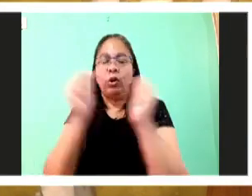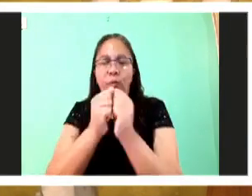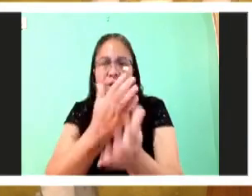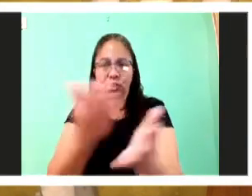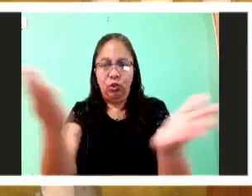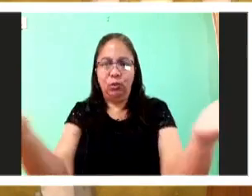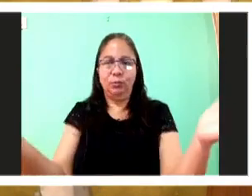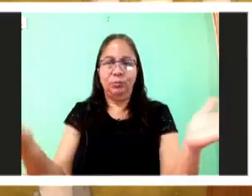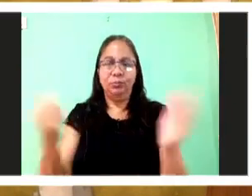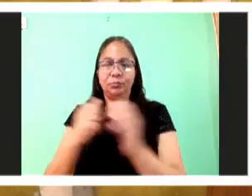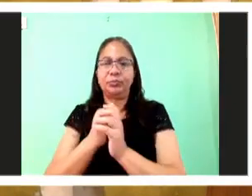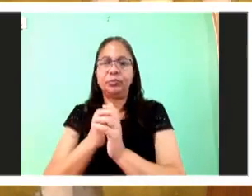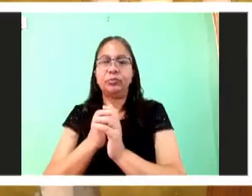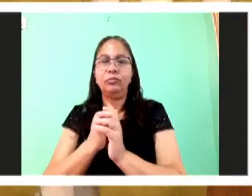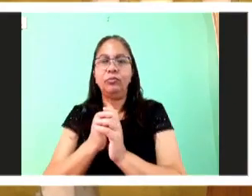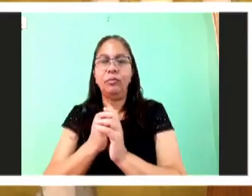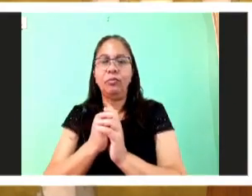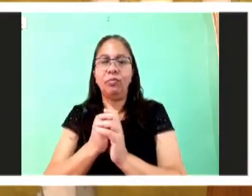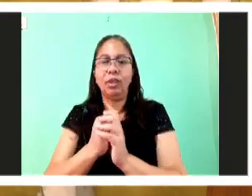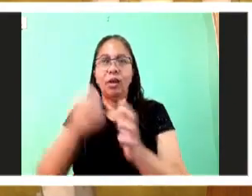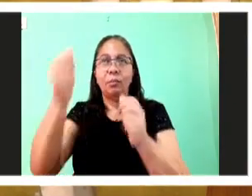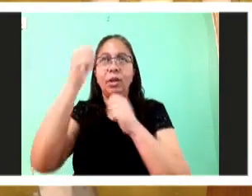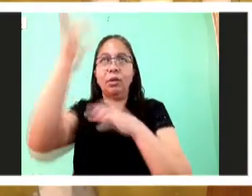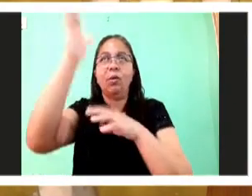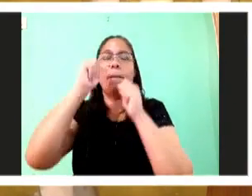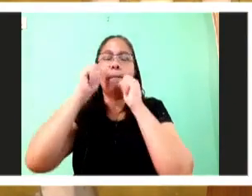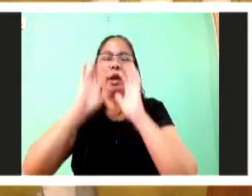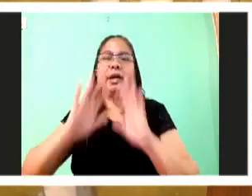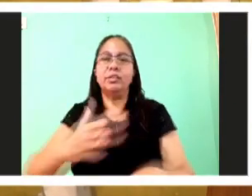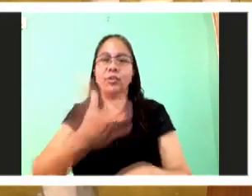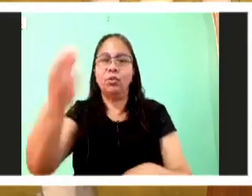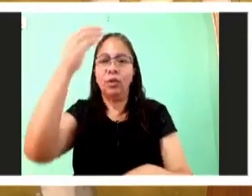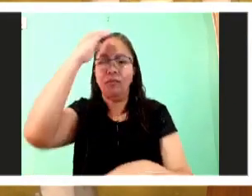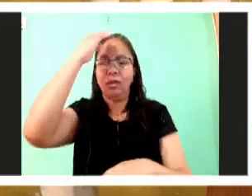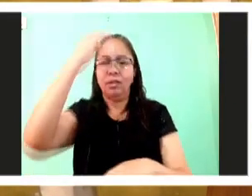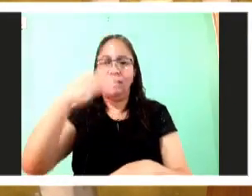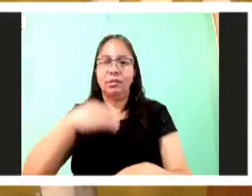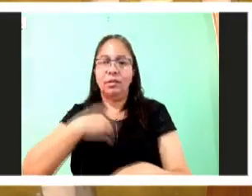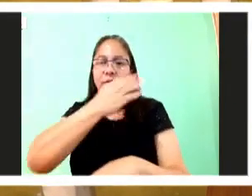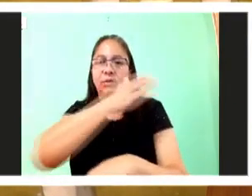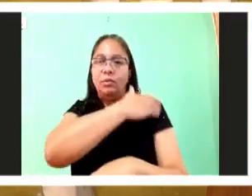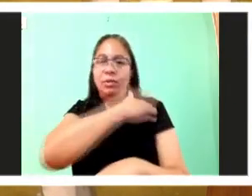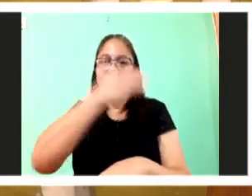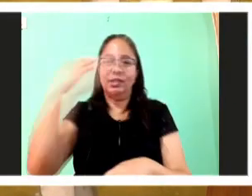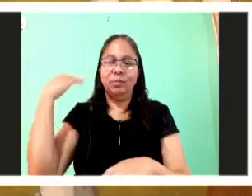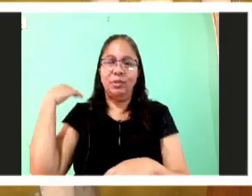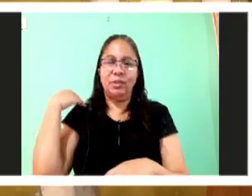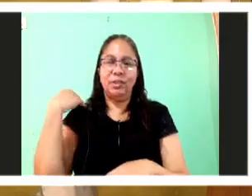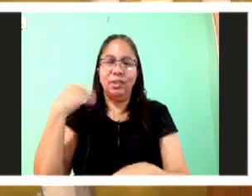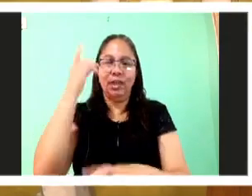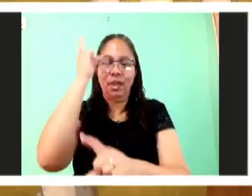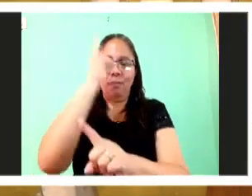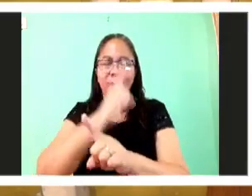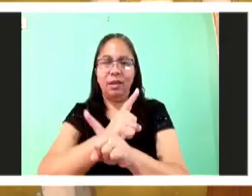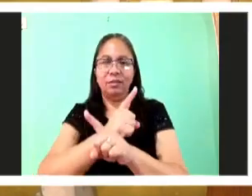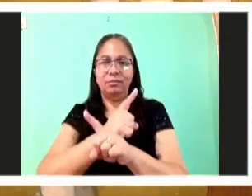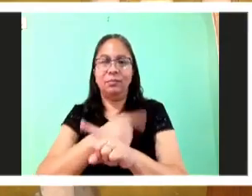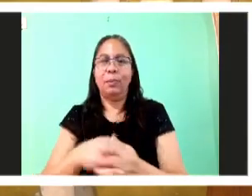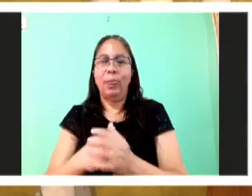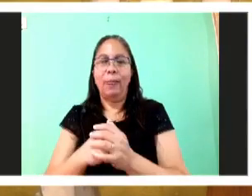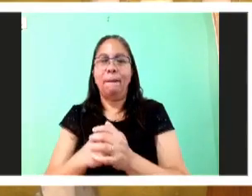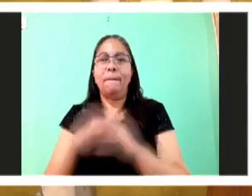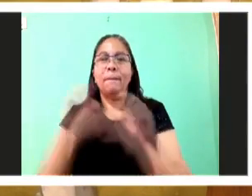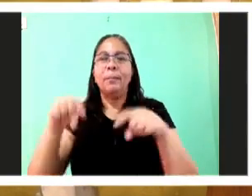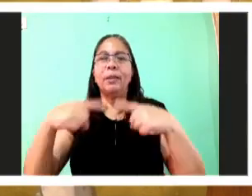your spirit. May Almighty God bless you, Father, Son, and Holy Spirit. Amen. Let us